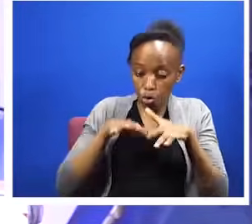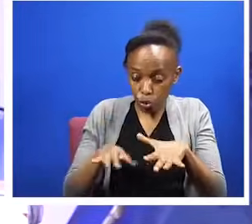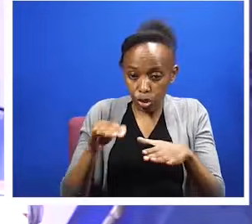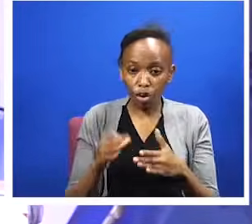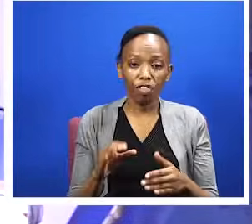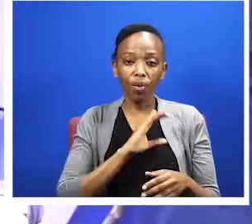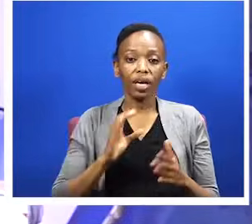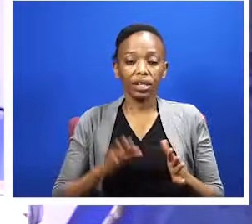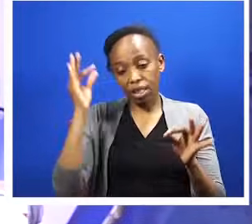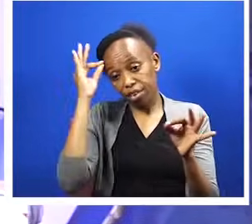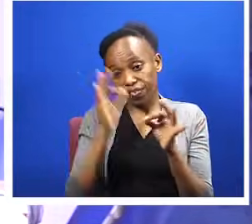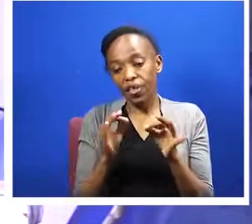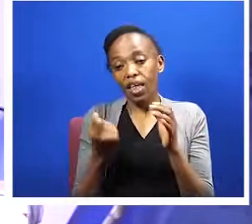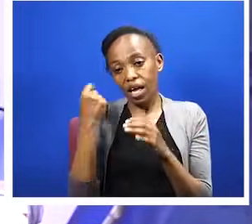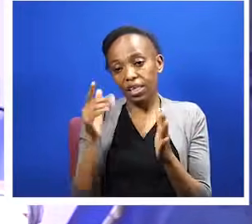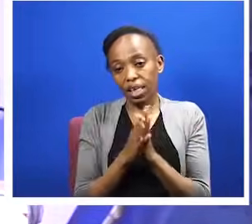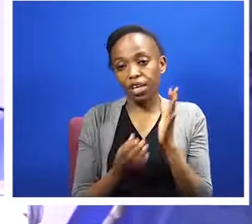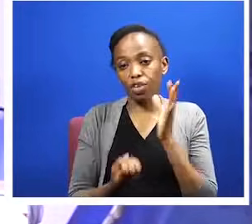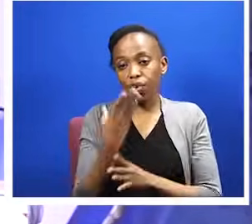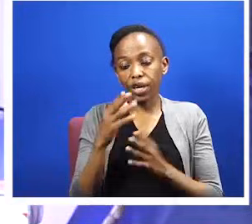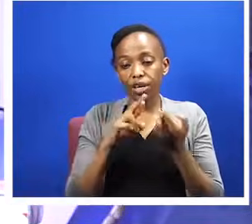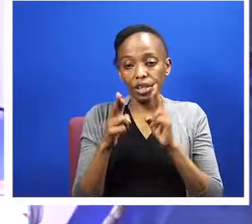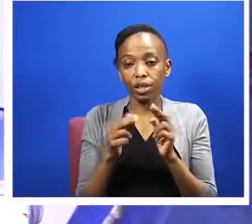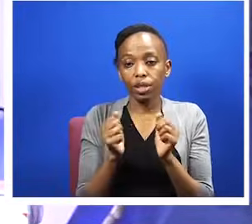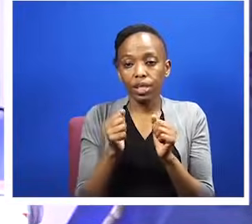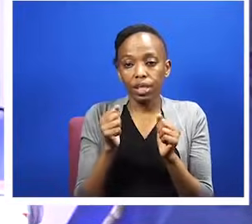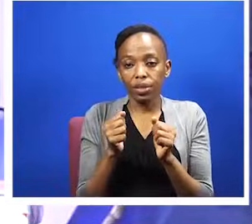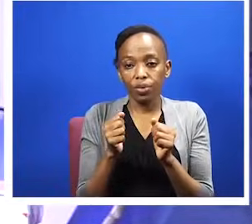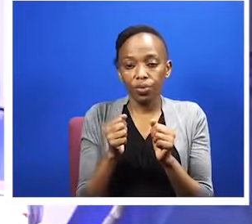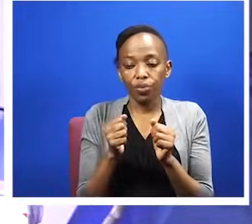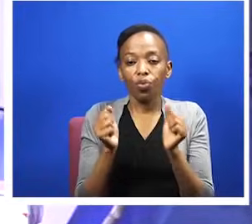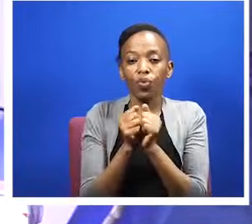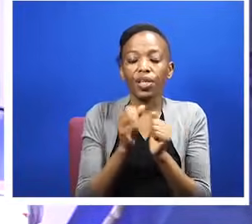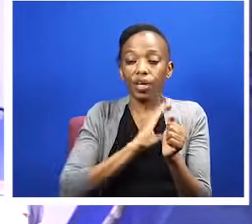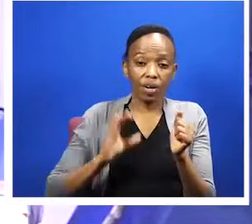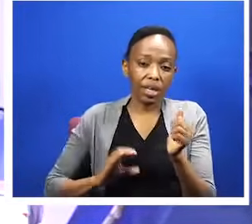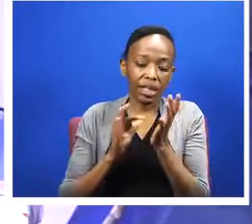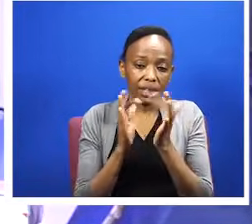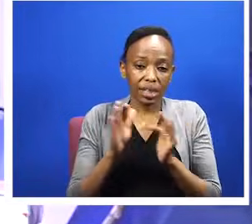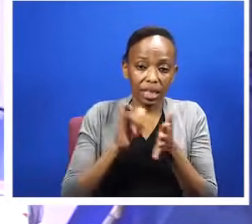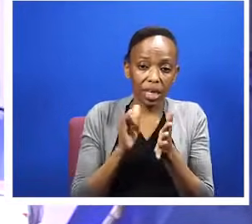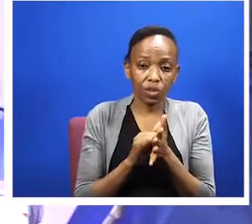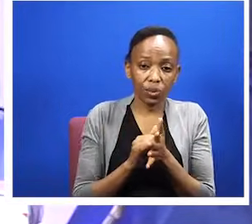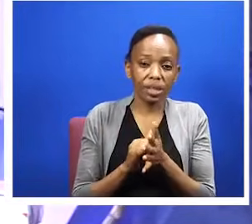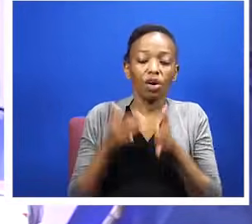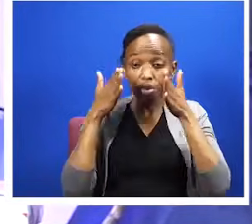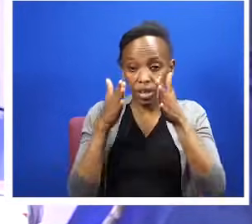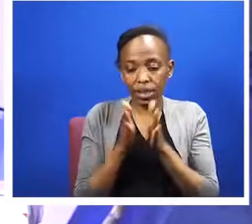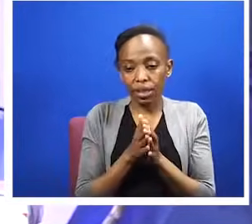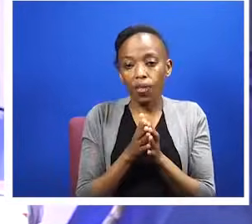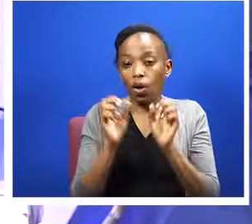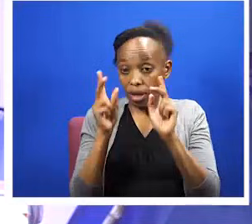faith, understanding and growing in a relationship with Christ Jesus. That was our main focus.